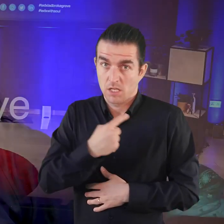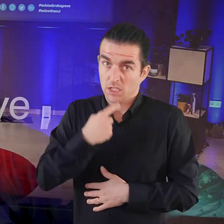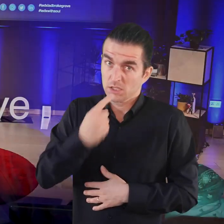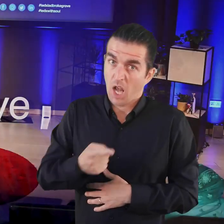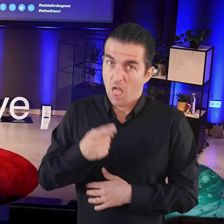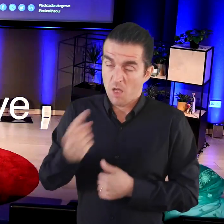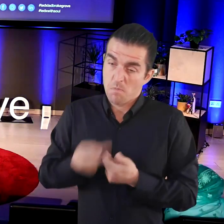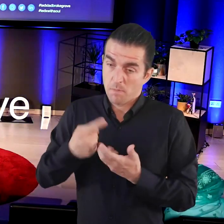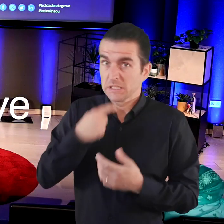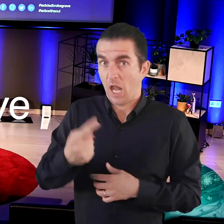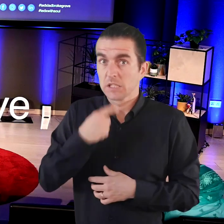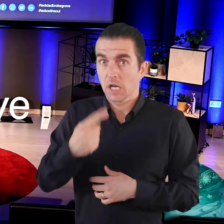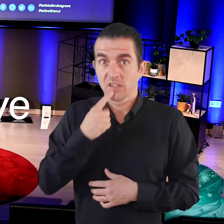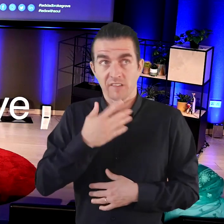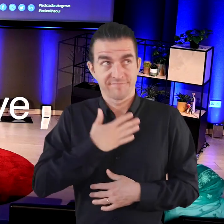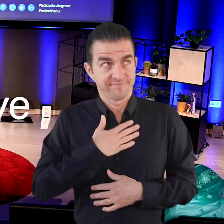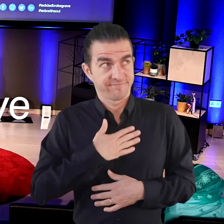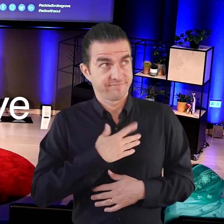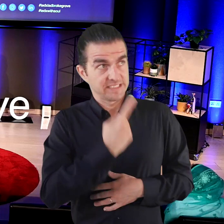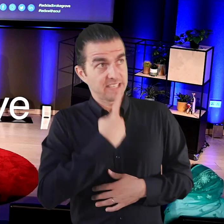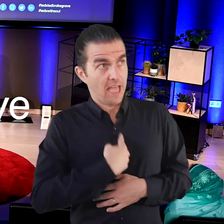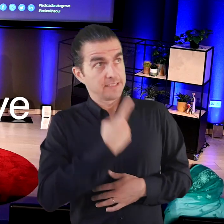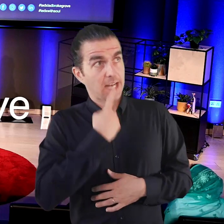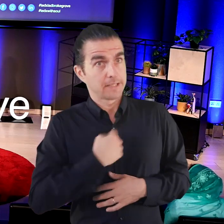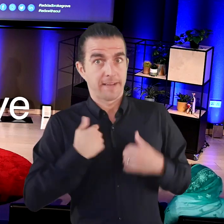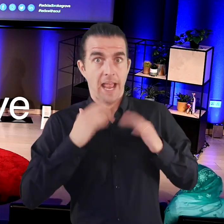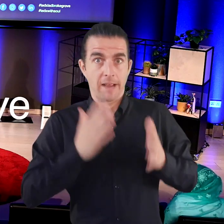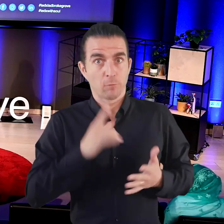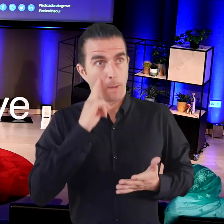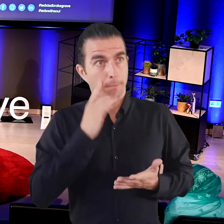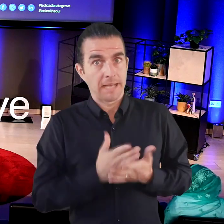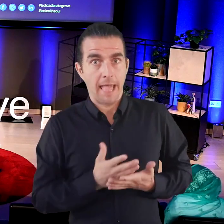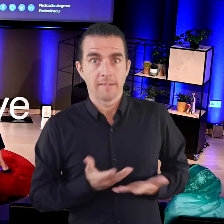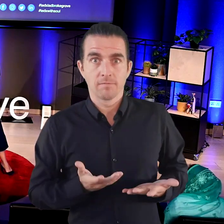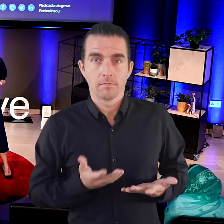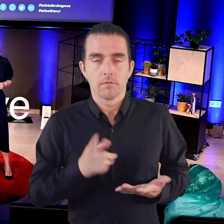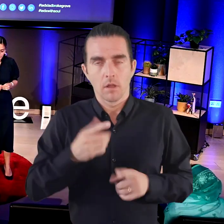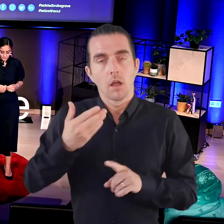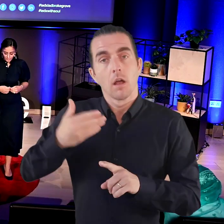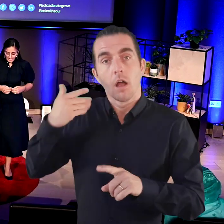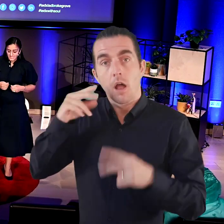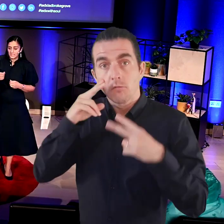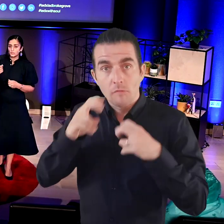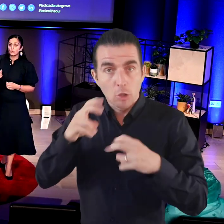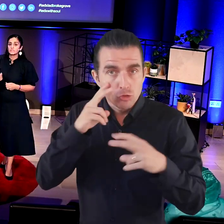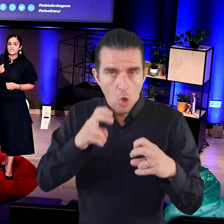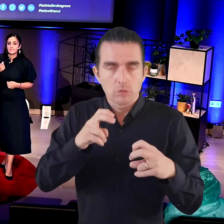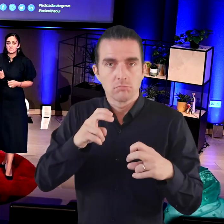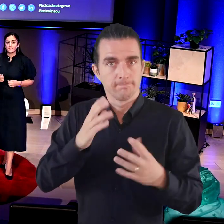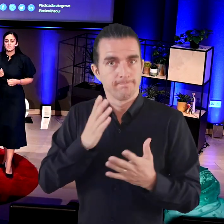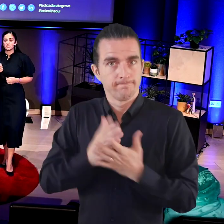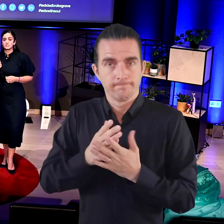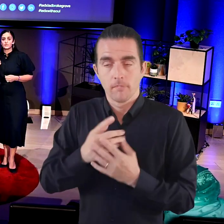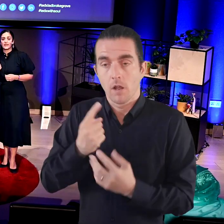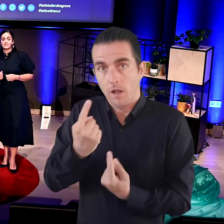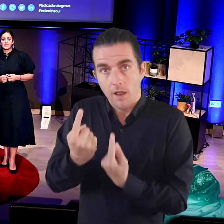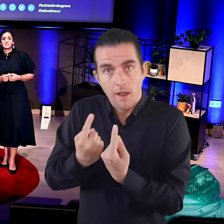it. Previous research has found that peer-to-peer influence is ignored in